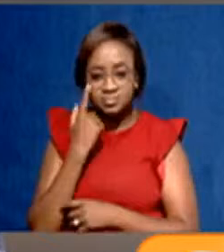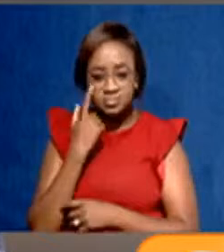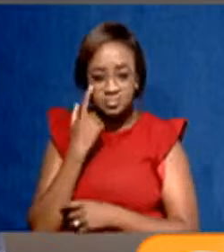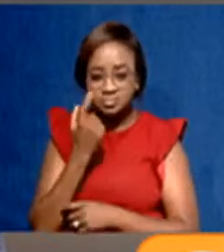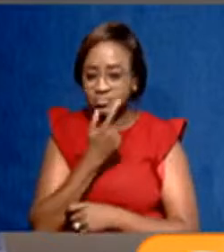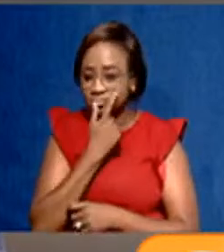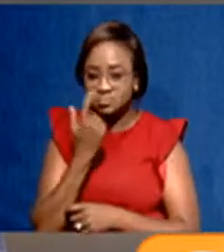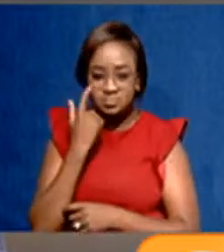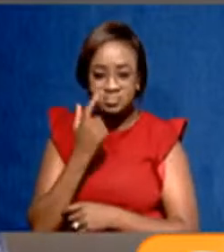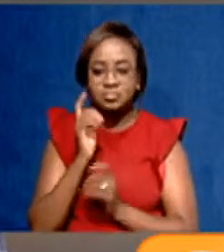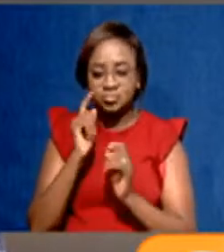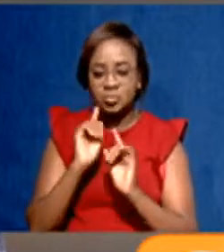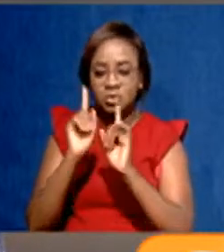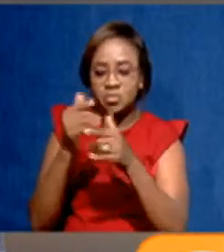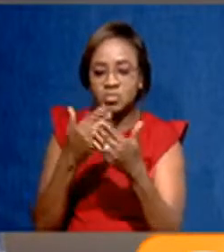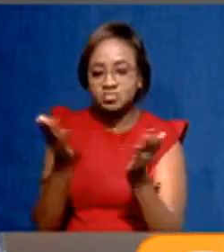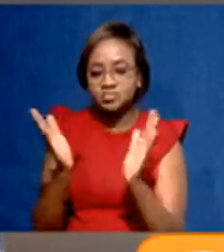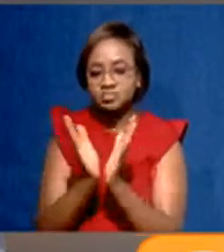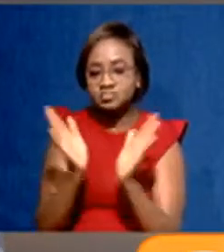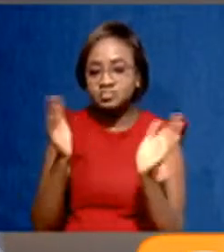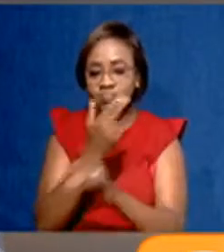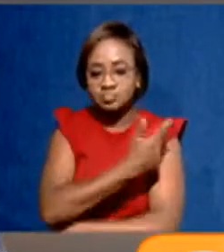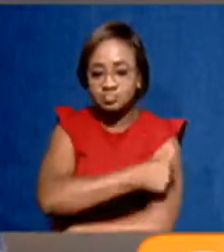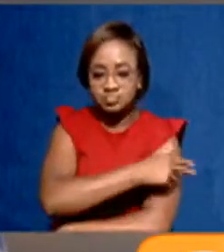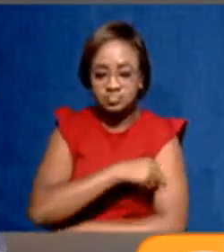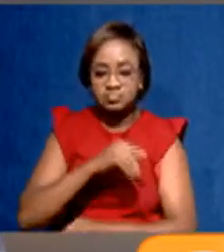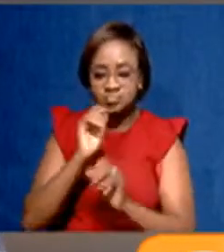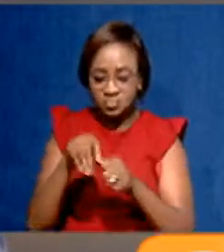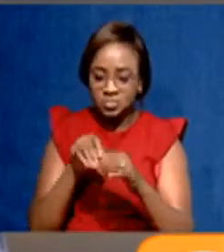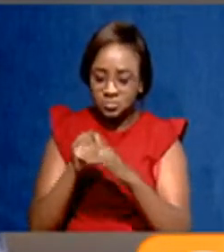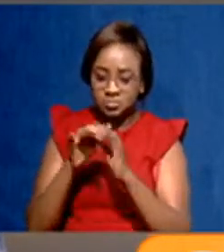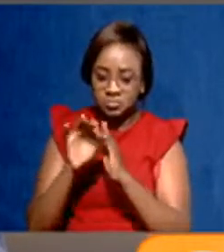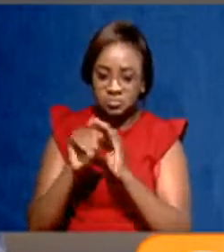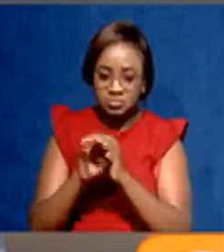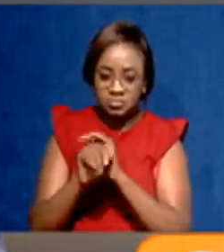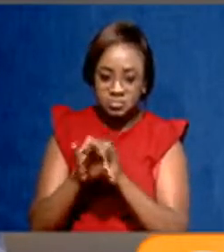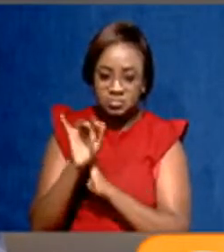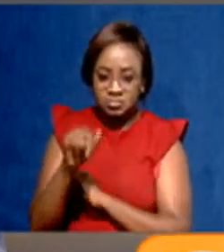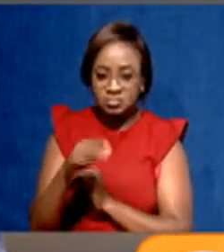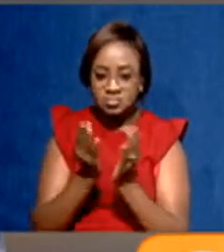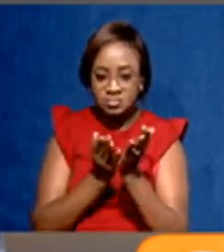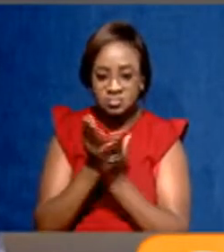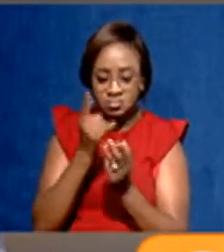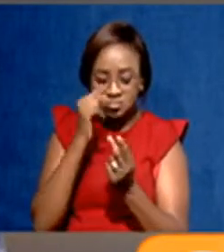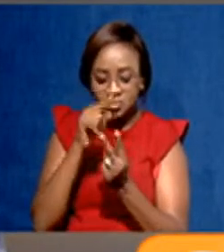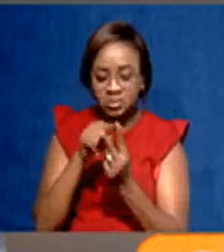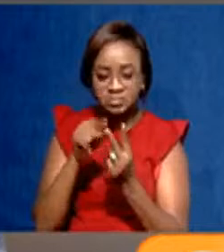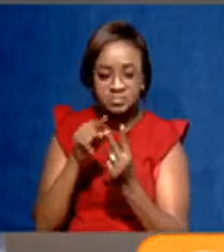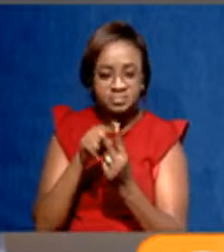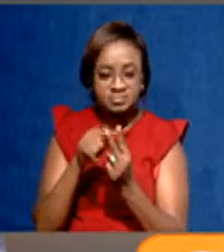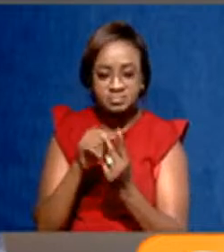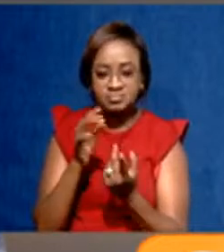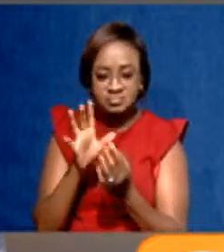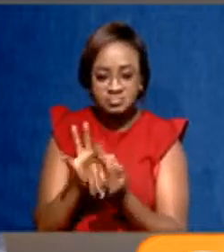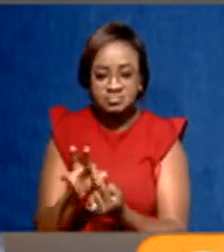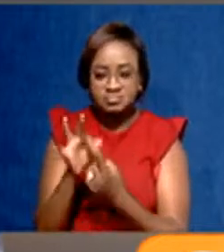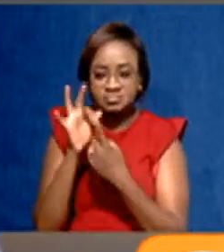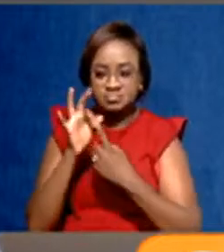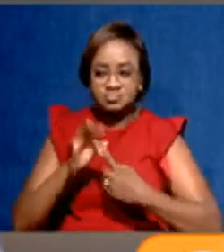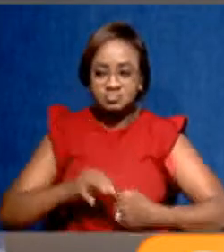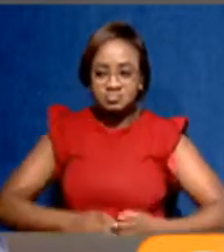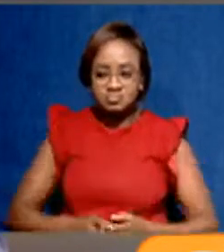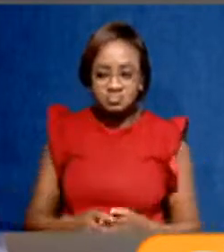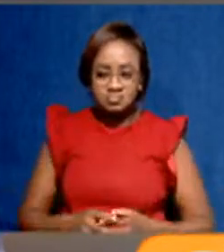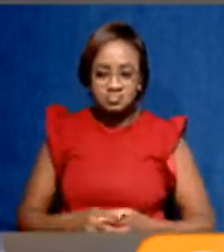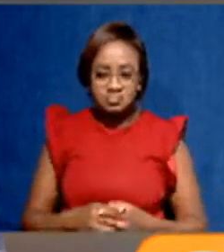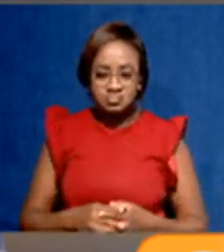to various public hospitals and get that service, which is unique because the normal NHIF card doesn't render